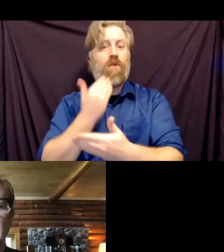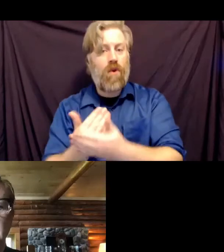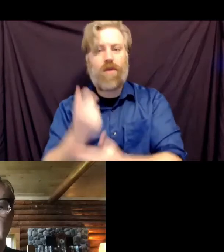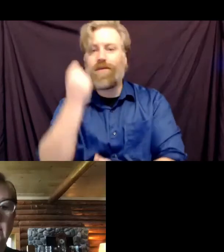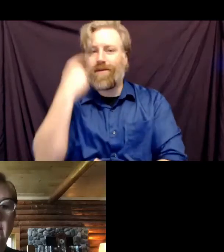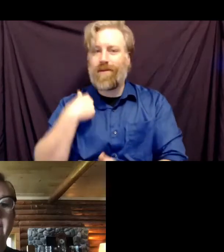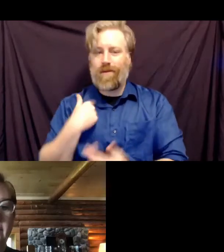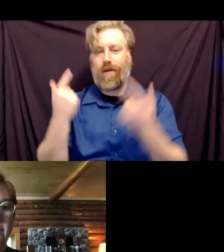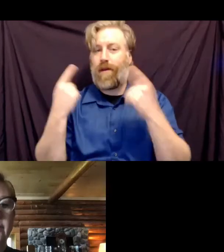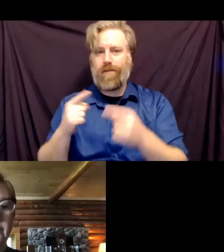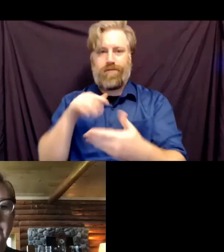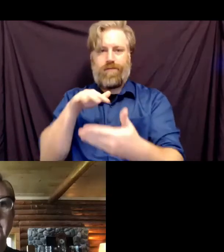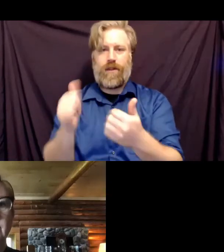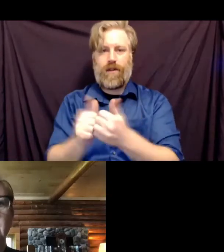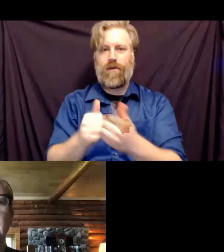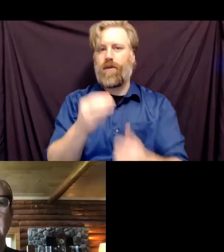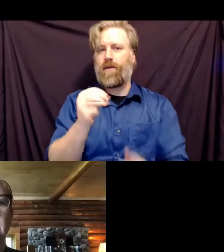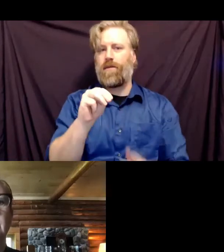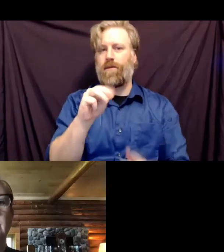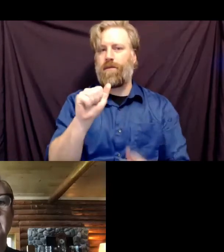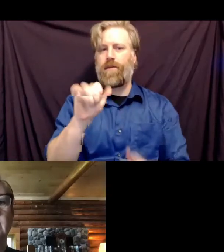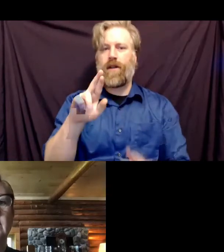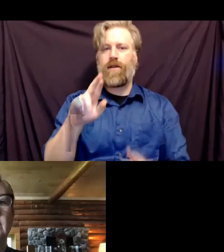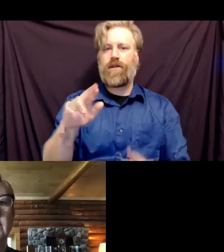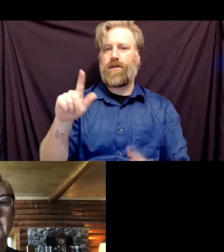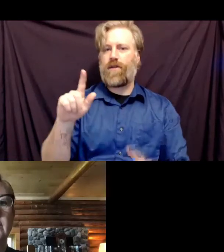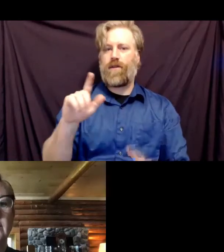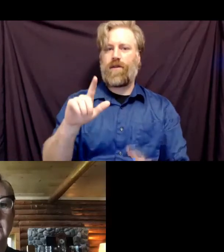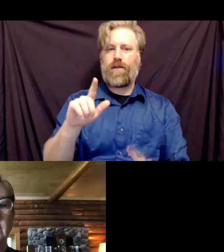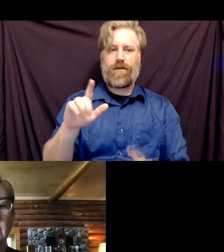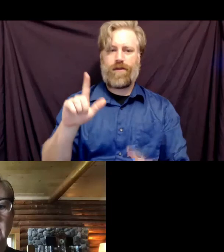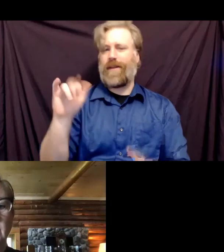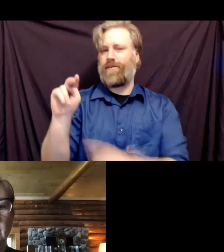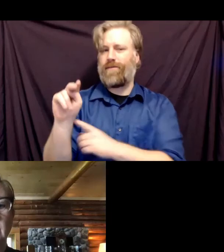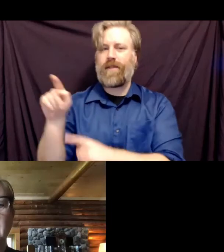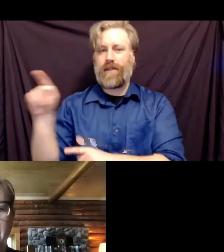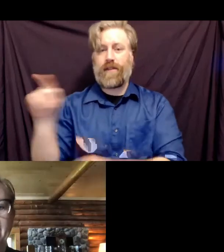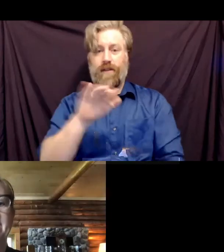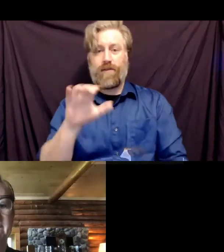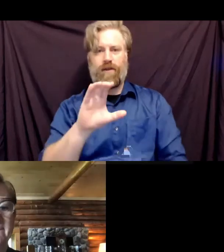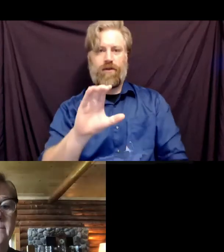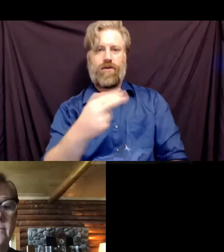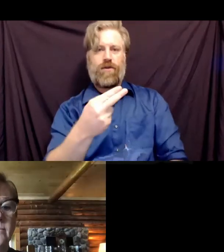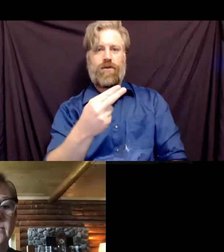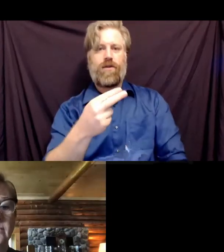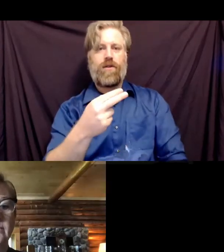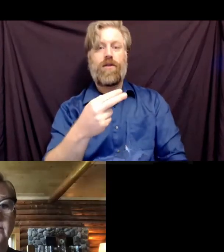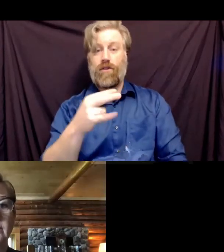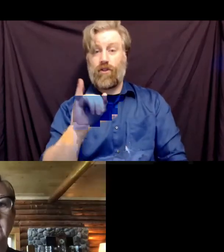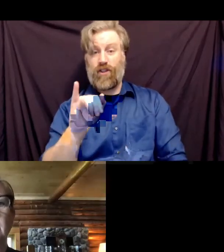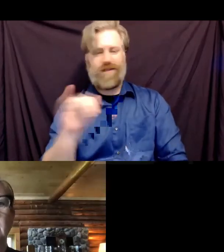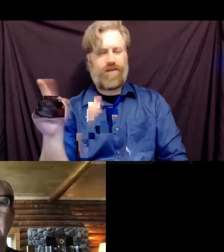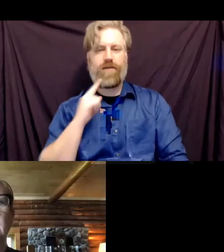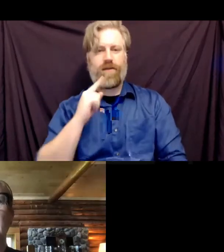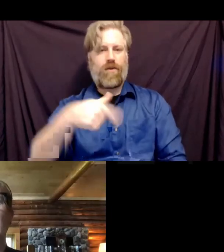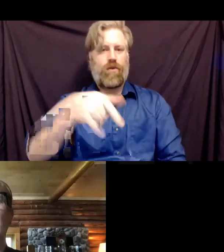study with Master Chuni Lin, and he spells Qi Qi. Most people pronounce